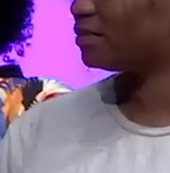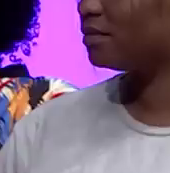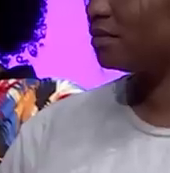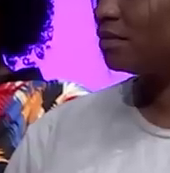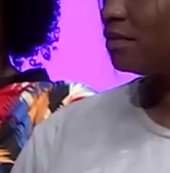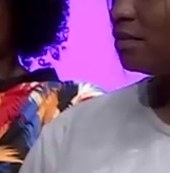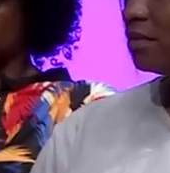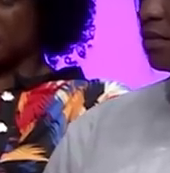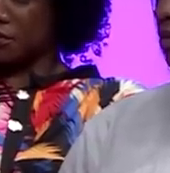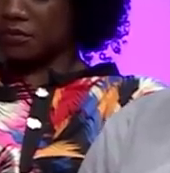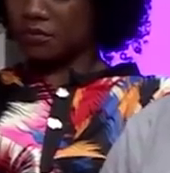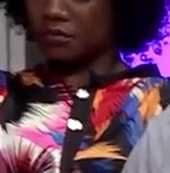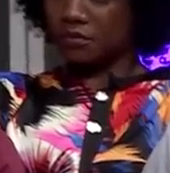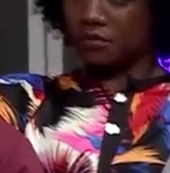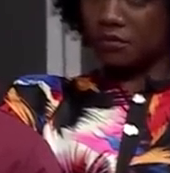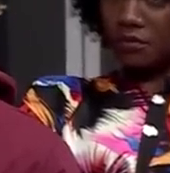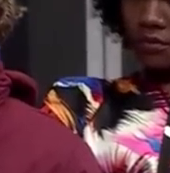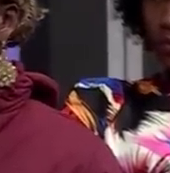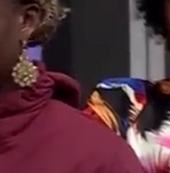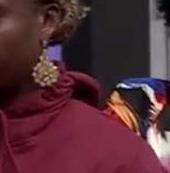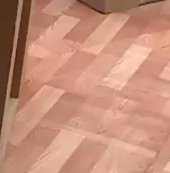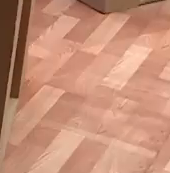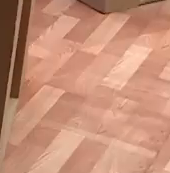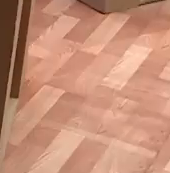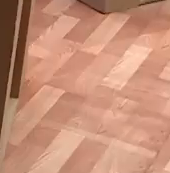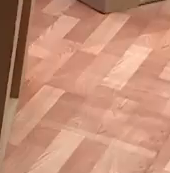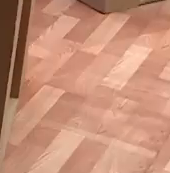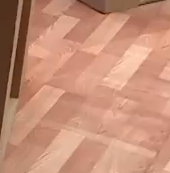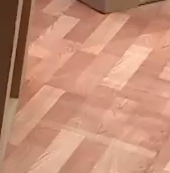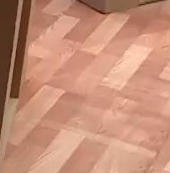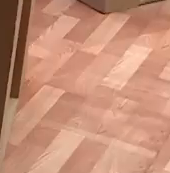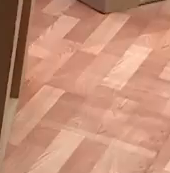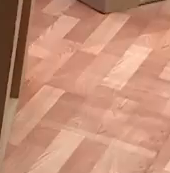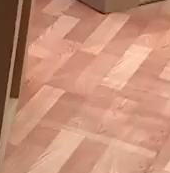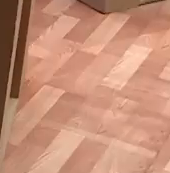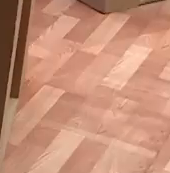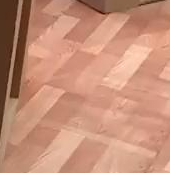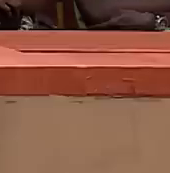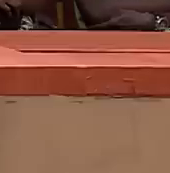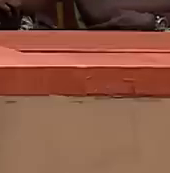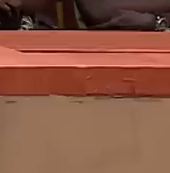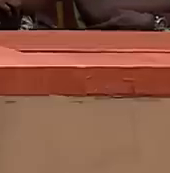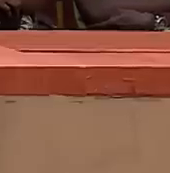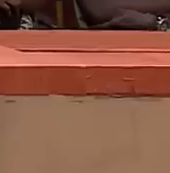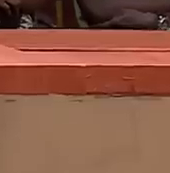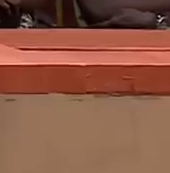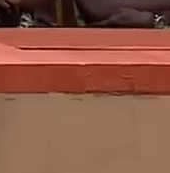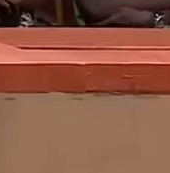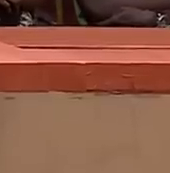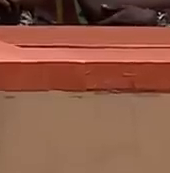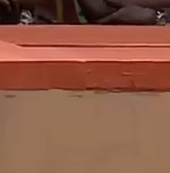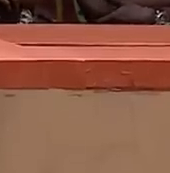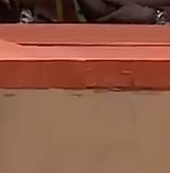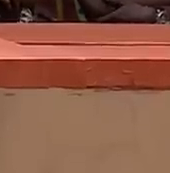Today on the Justice Court, the plaintiff, Taiwo Ajala, is asking the court to compel Dr. Adeduro